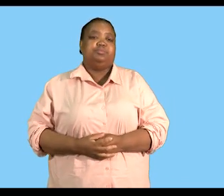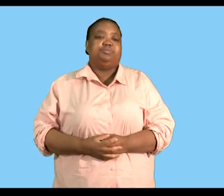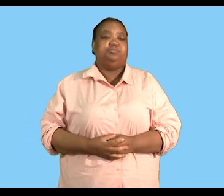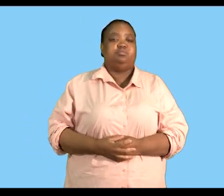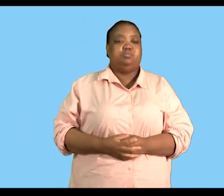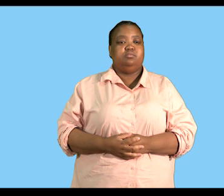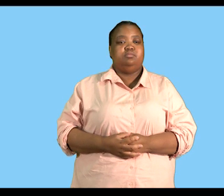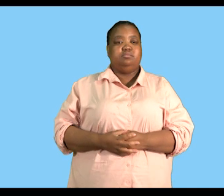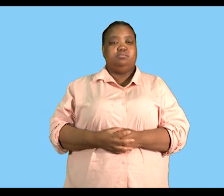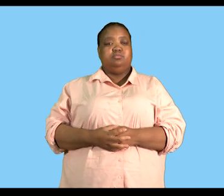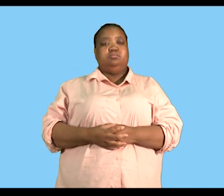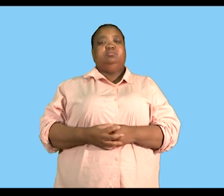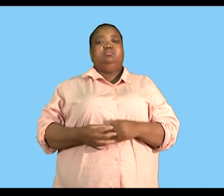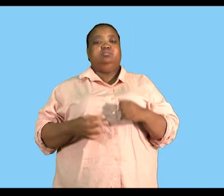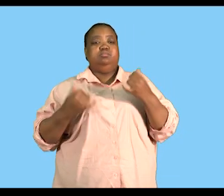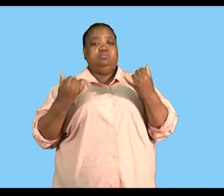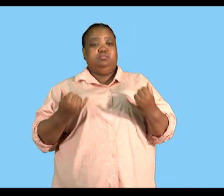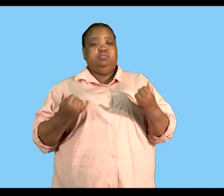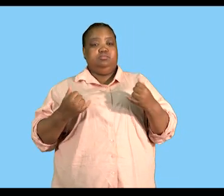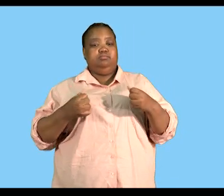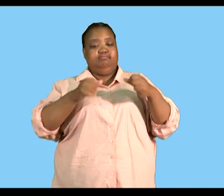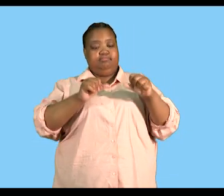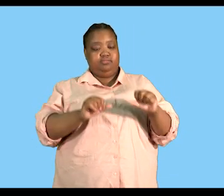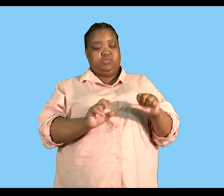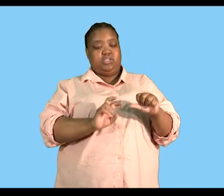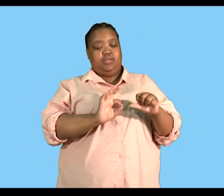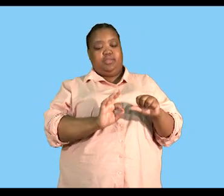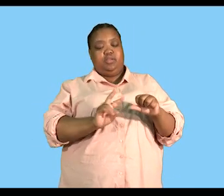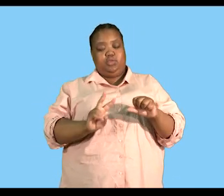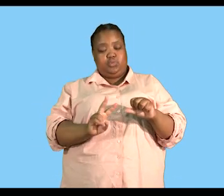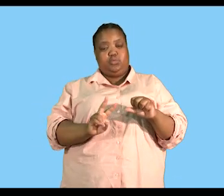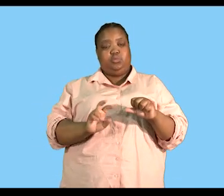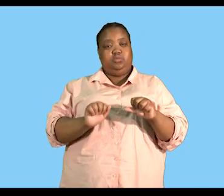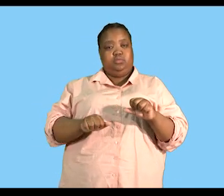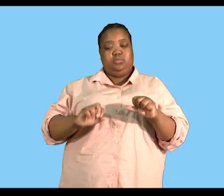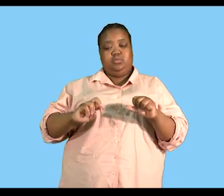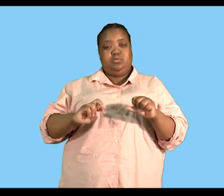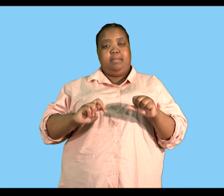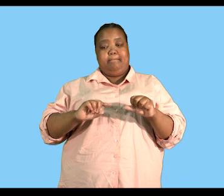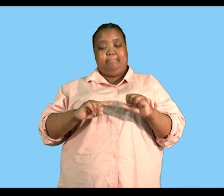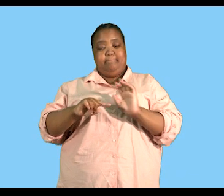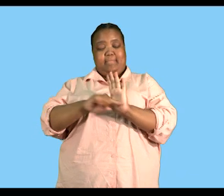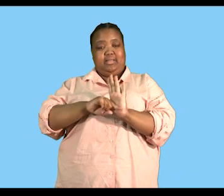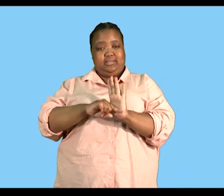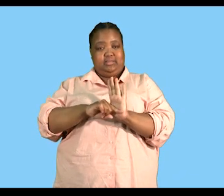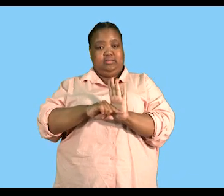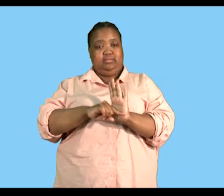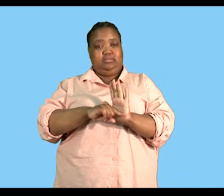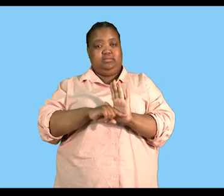going to bring down the 32 Rands, and then we are going to say minus